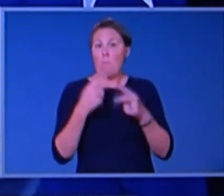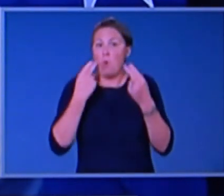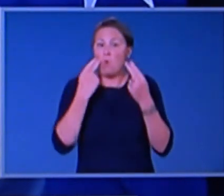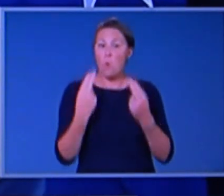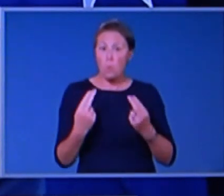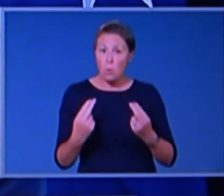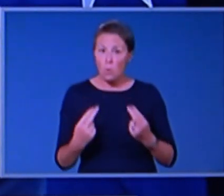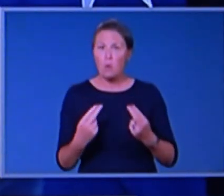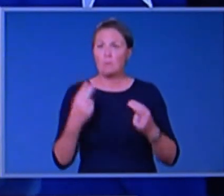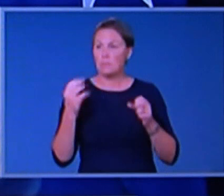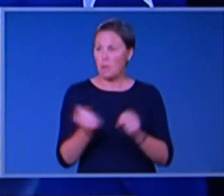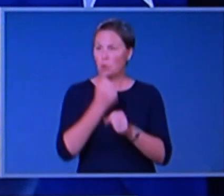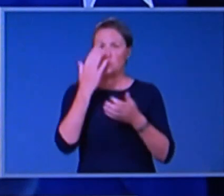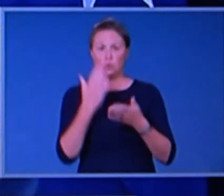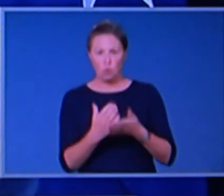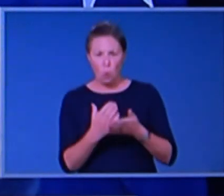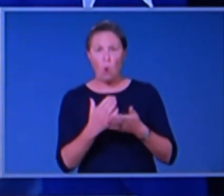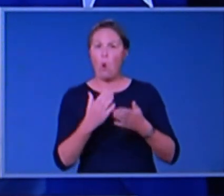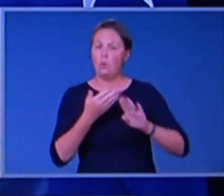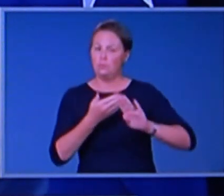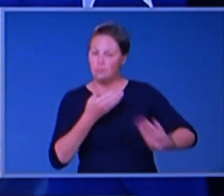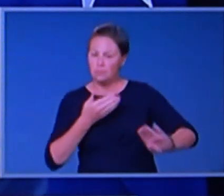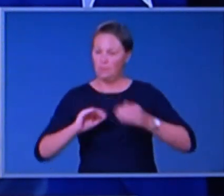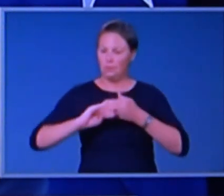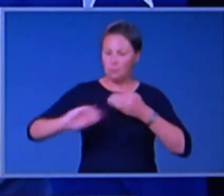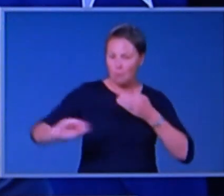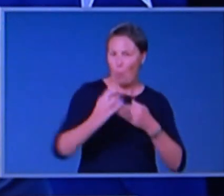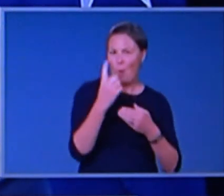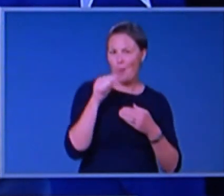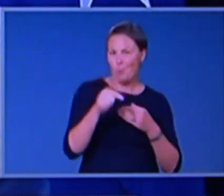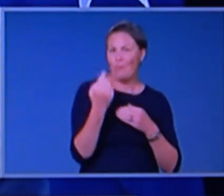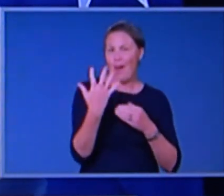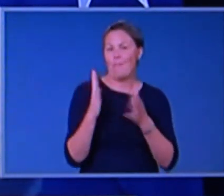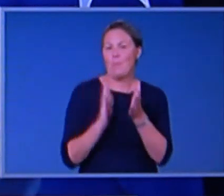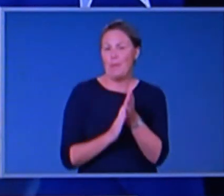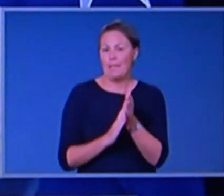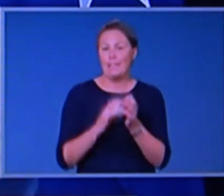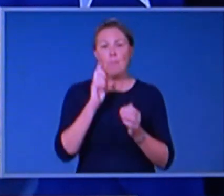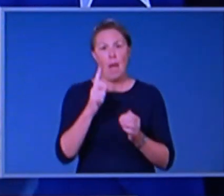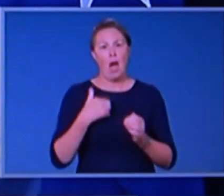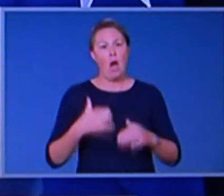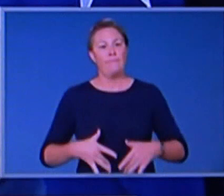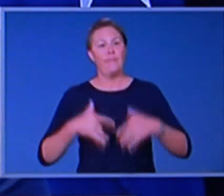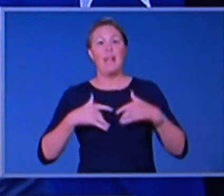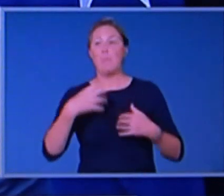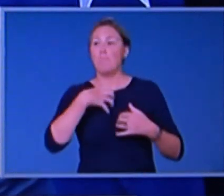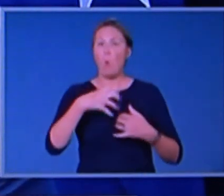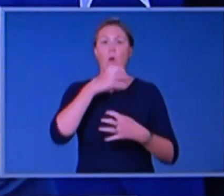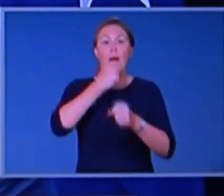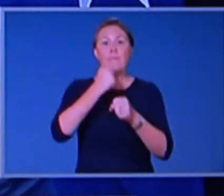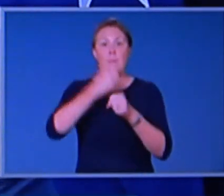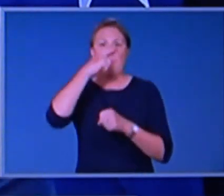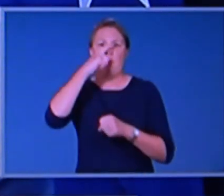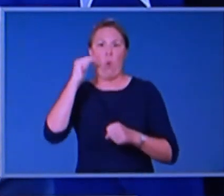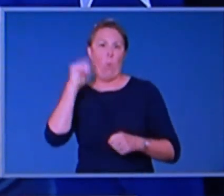the chamber operates with the appropriate social distancing. But I anticipate we'll see a lot more members back in the Parliament House,